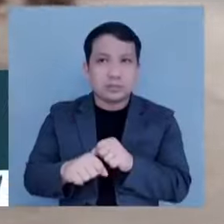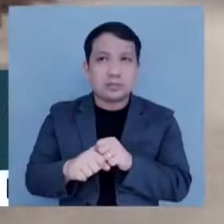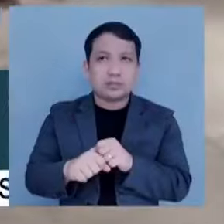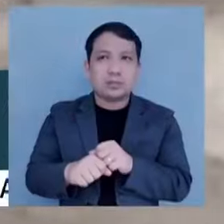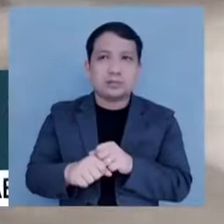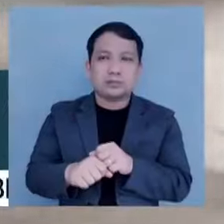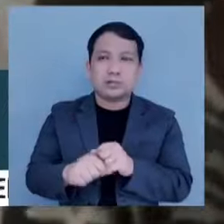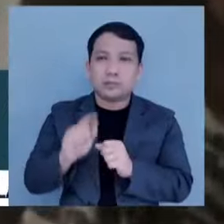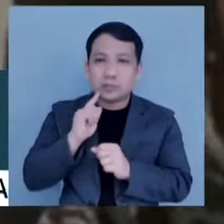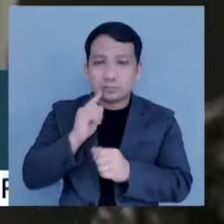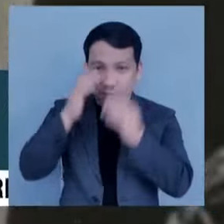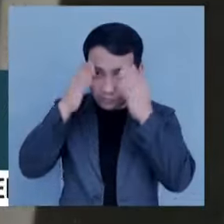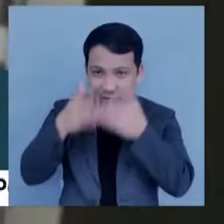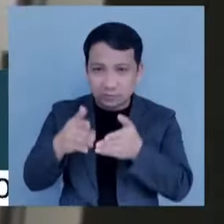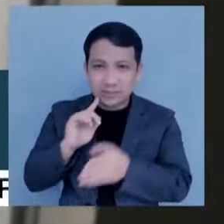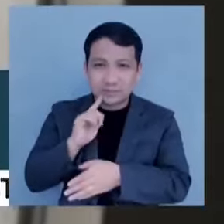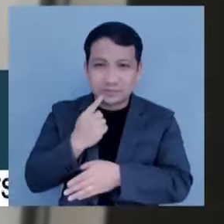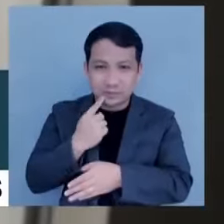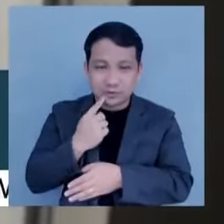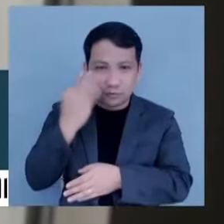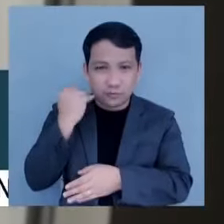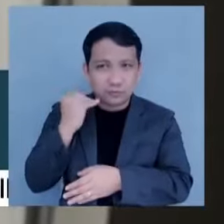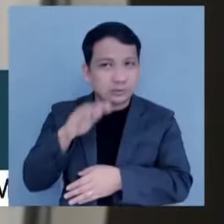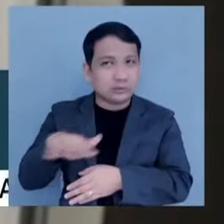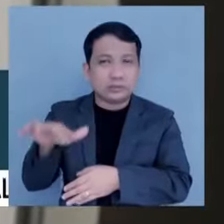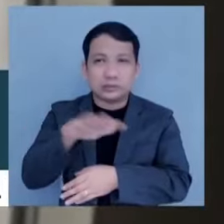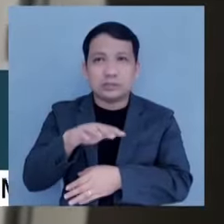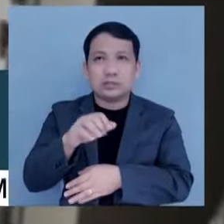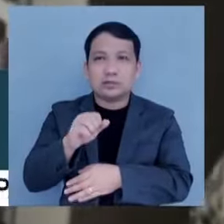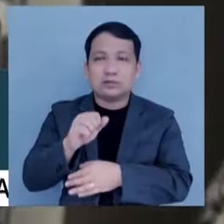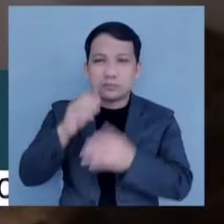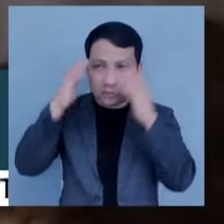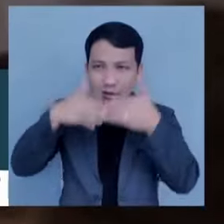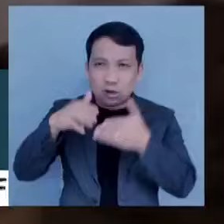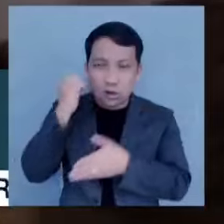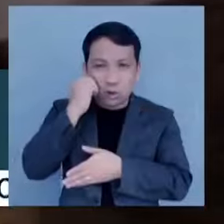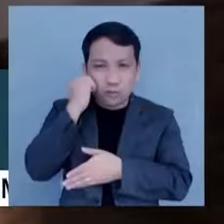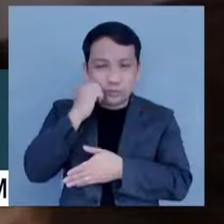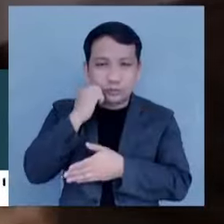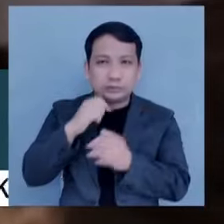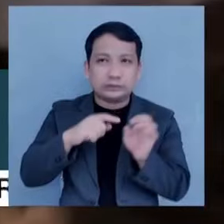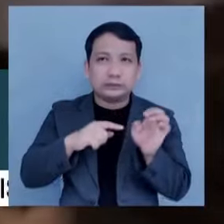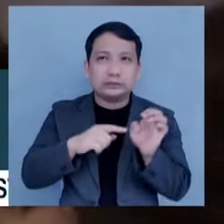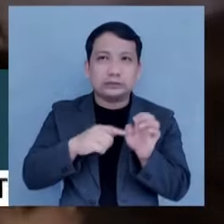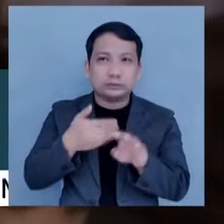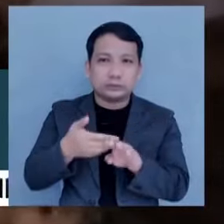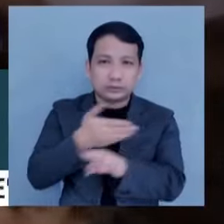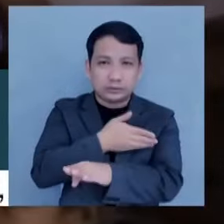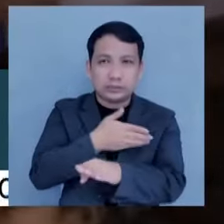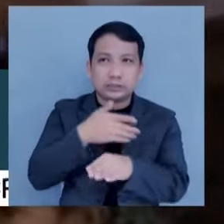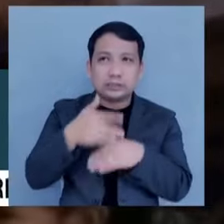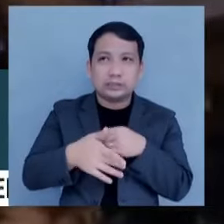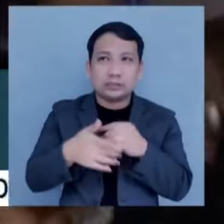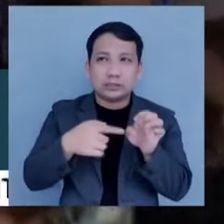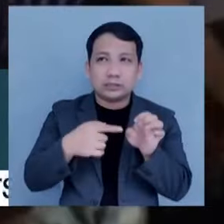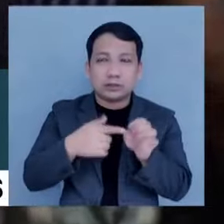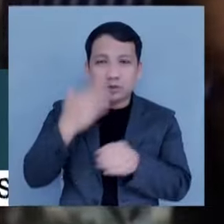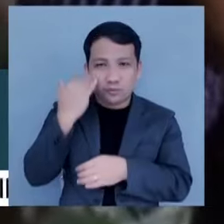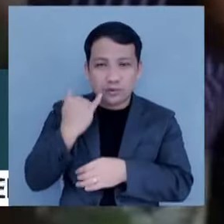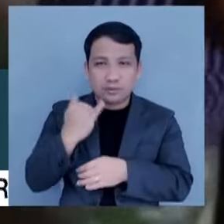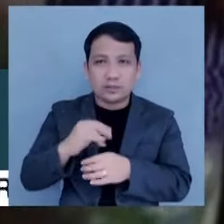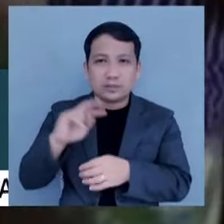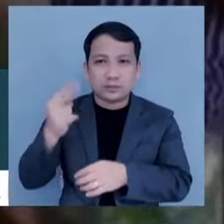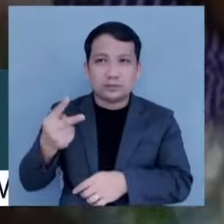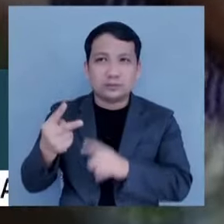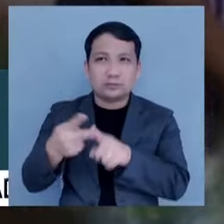seriously we take everywhere seriously, but we've always taken an extra precaution with Bicol because you have the presence of two